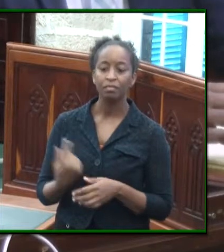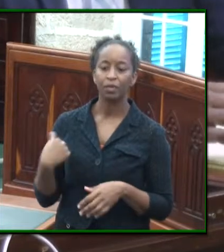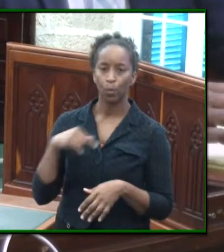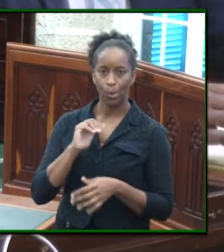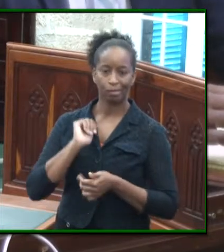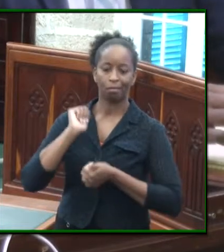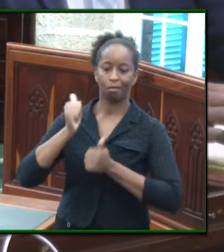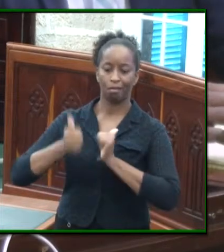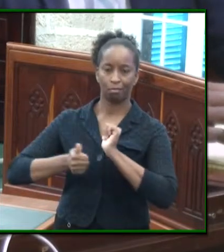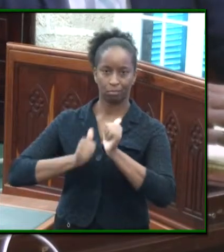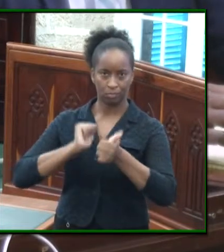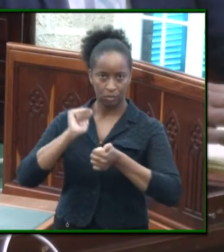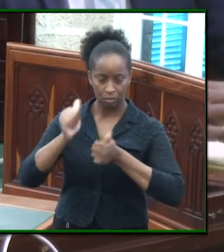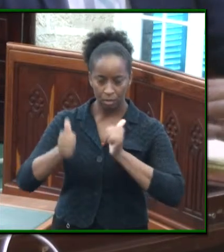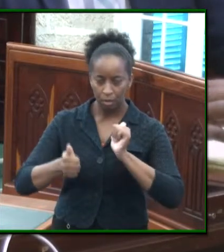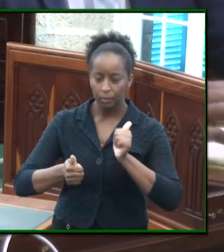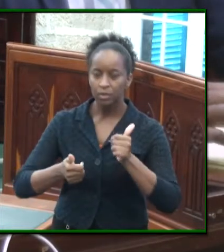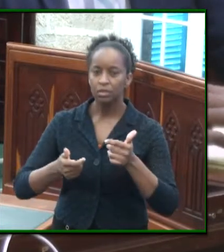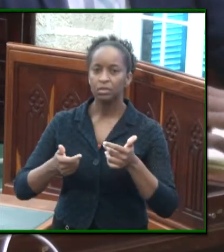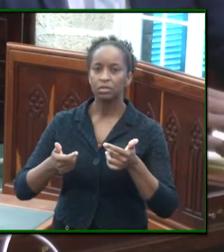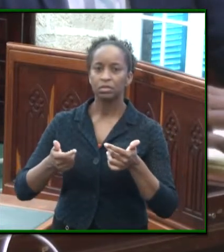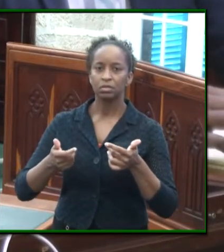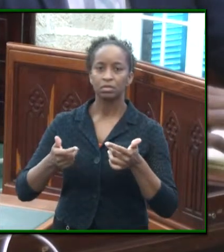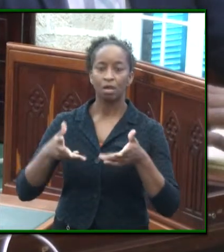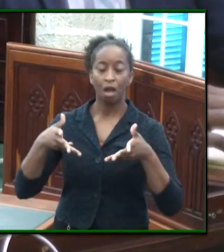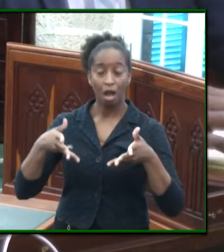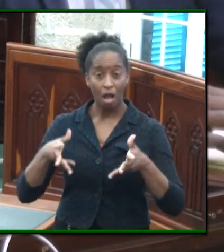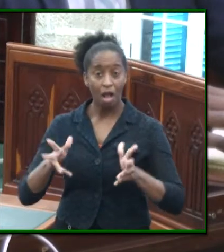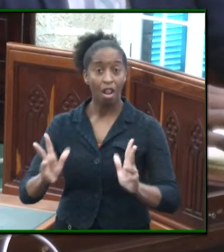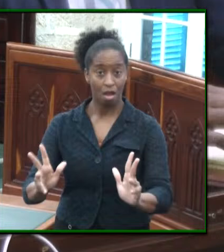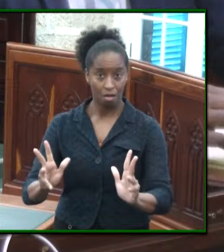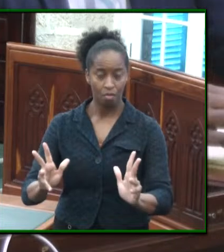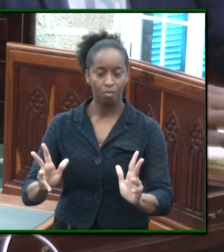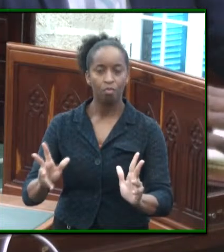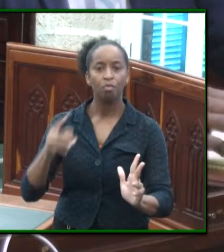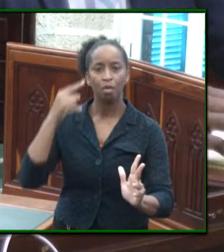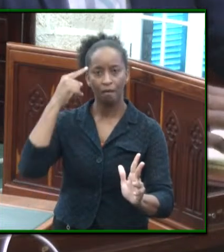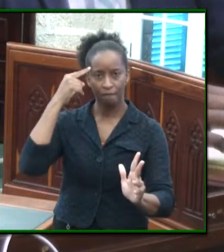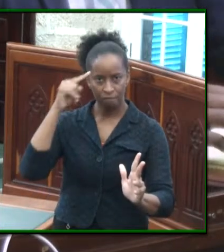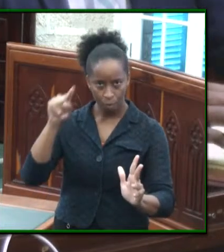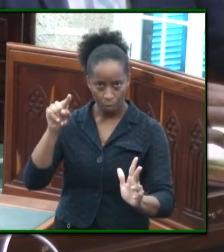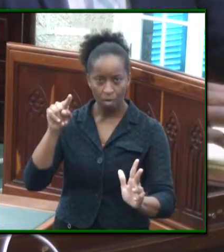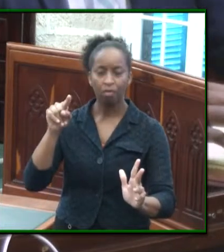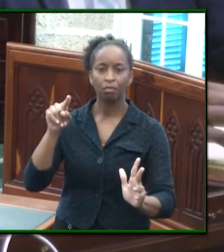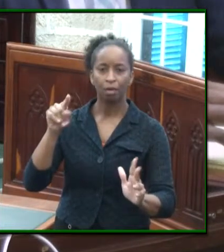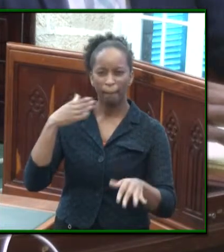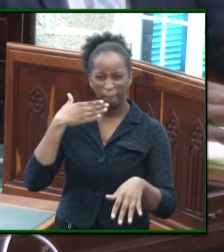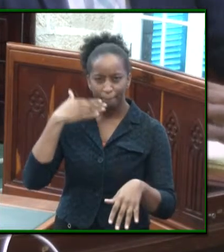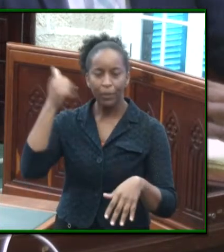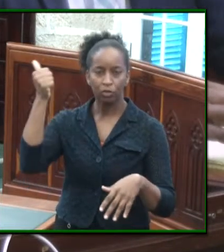been tested, and it means that the system has proven that it can deliver.